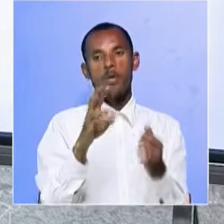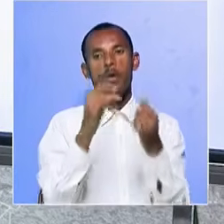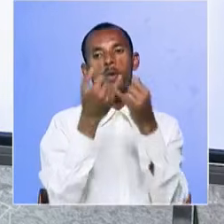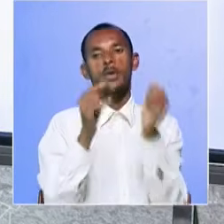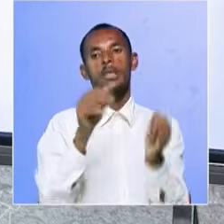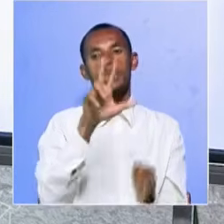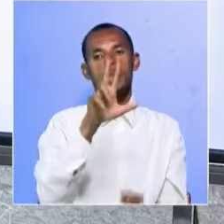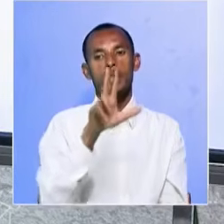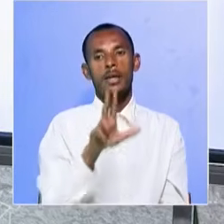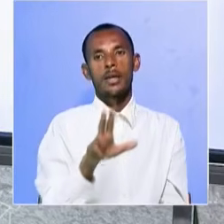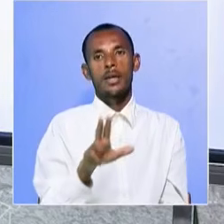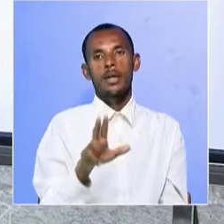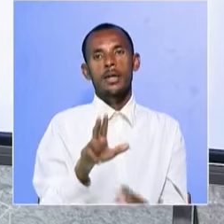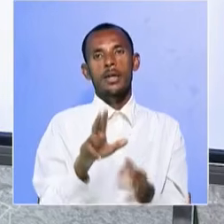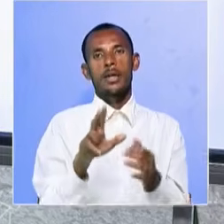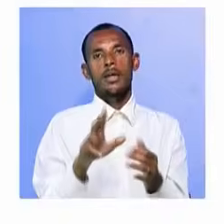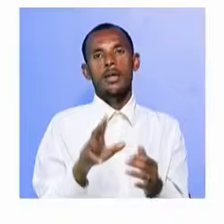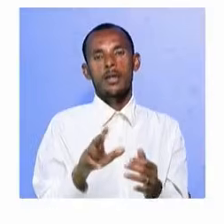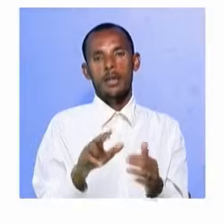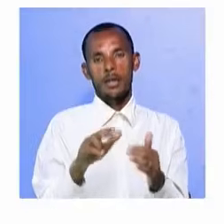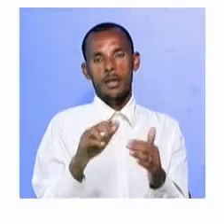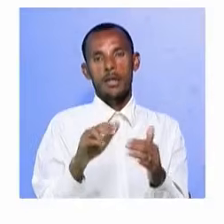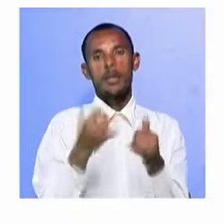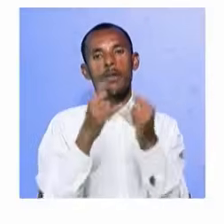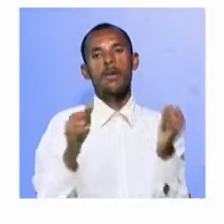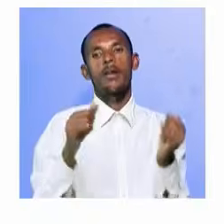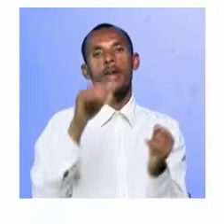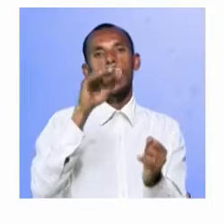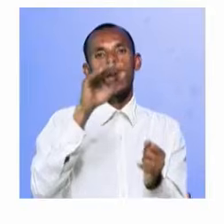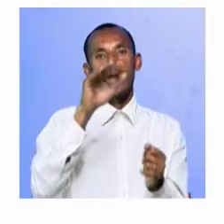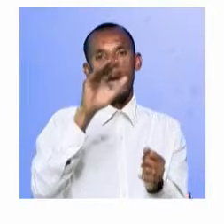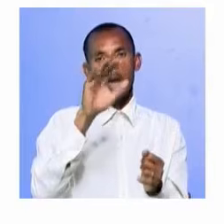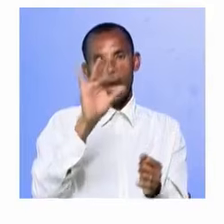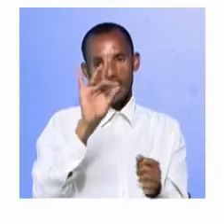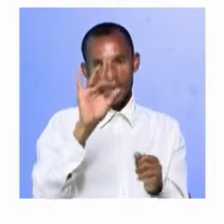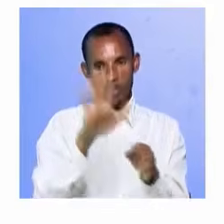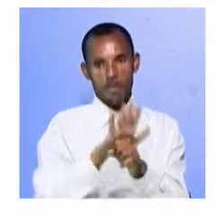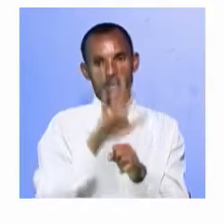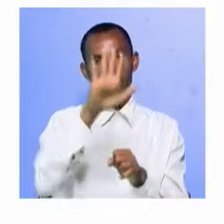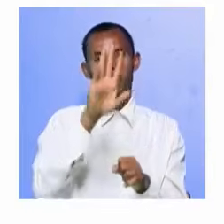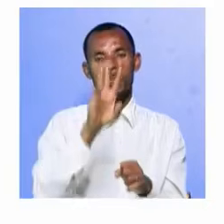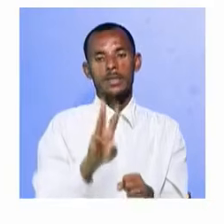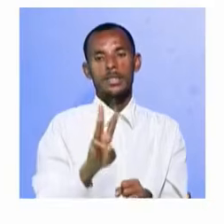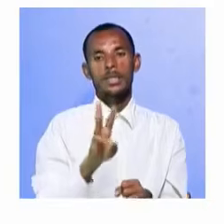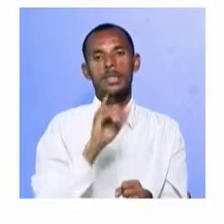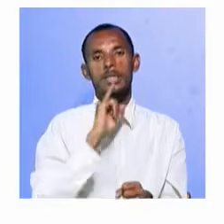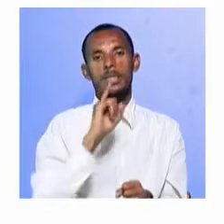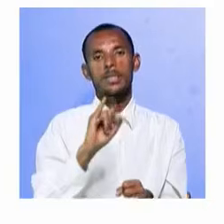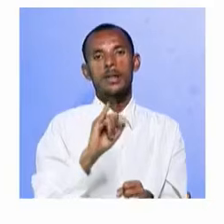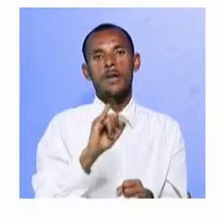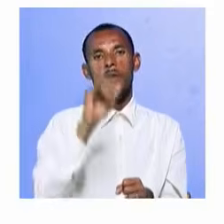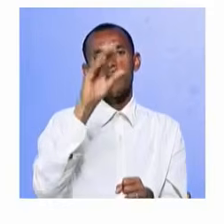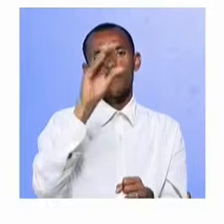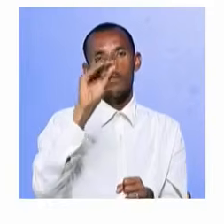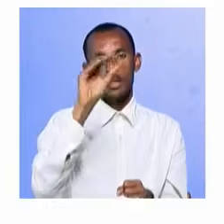3 divided by 8 and 5 over 6 is